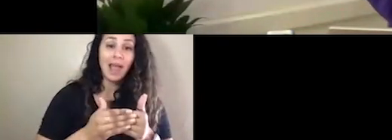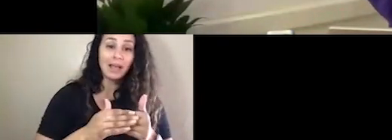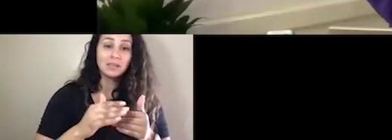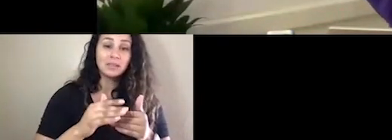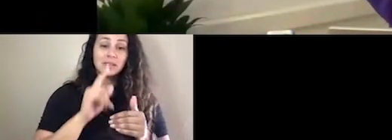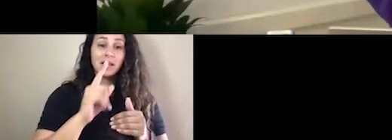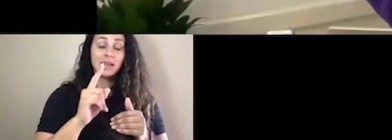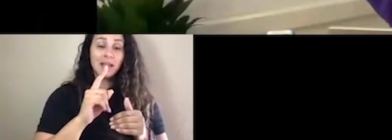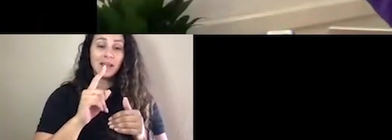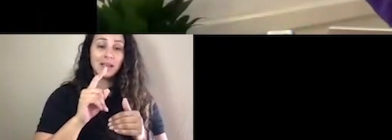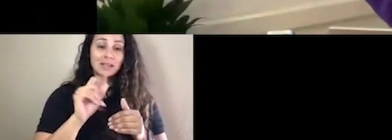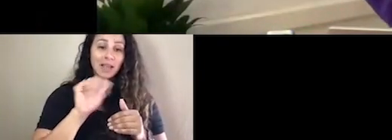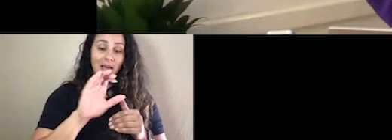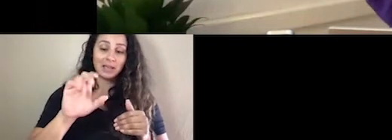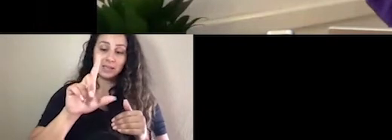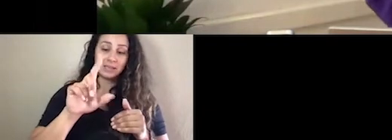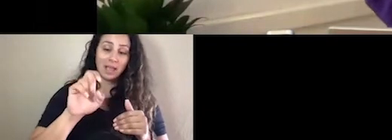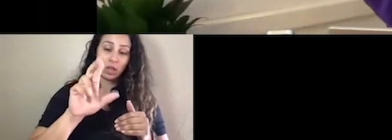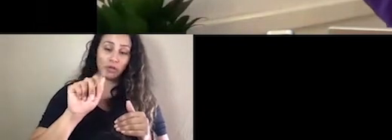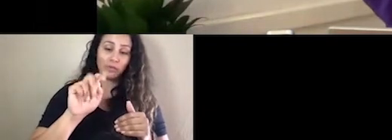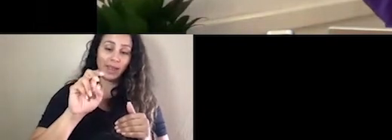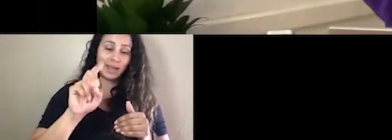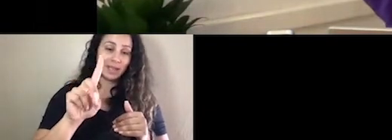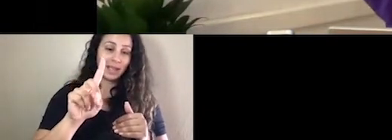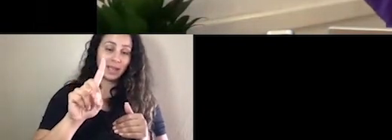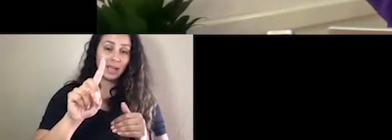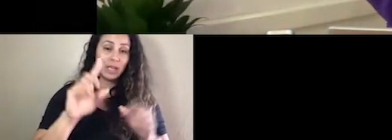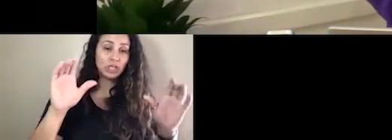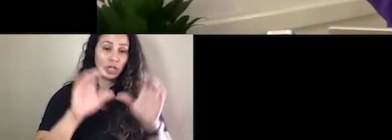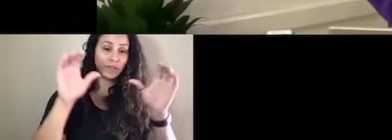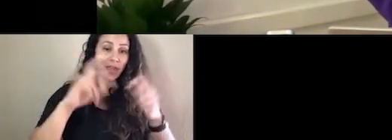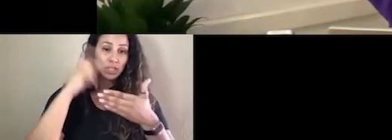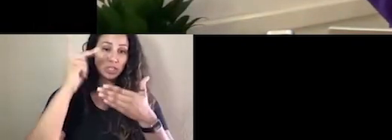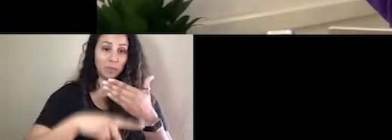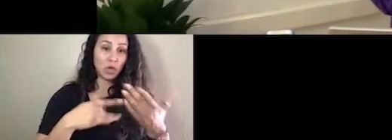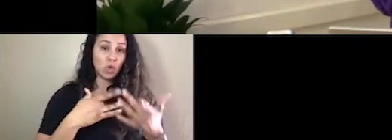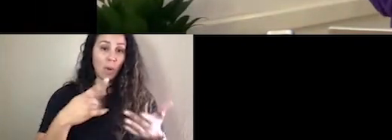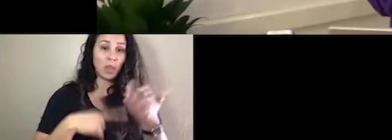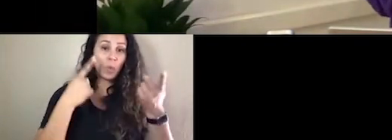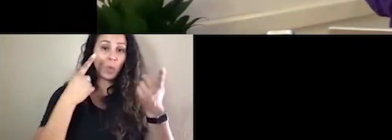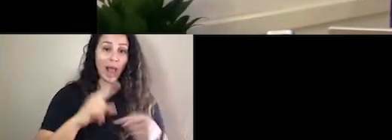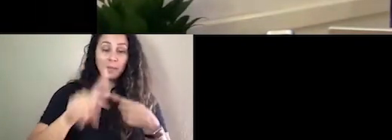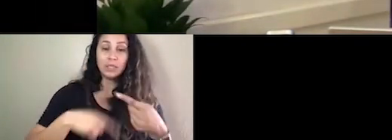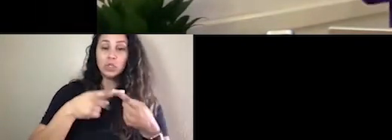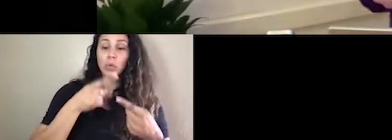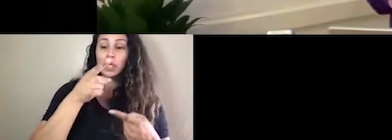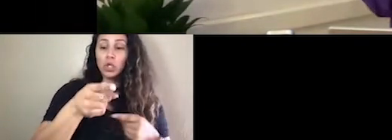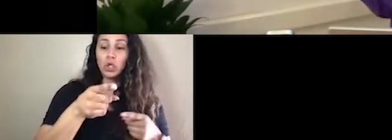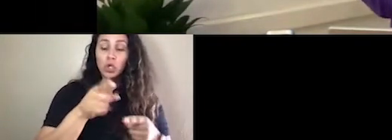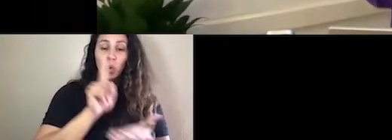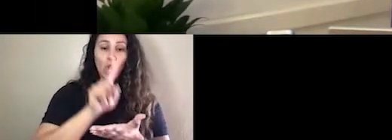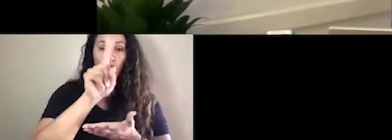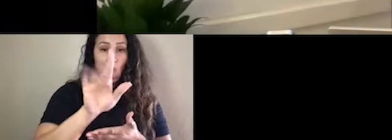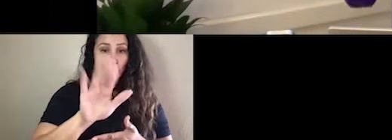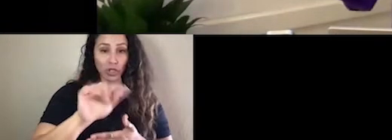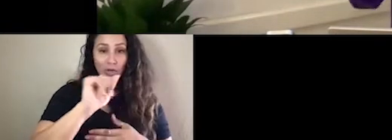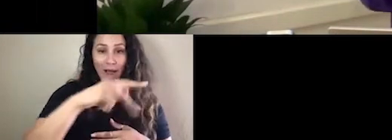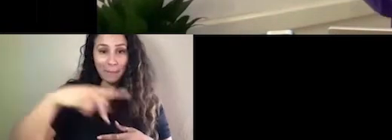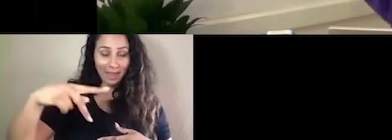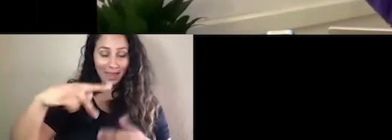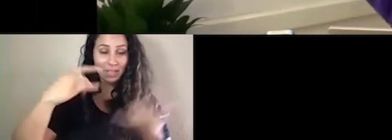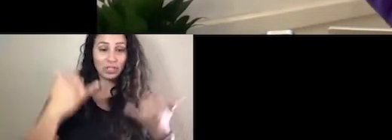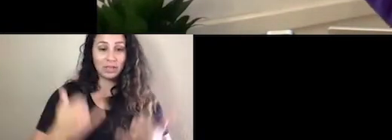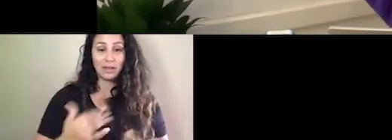the accelerated certification program. So normally what happens is that when you launch an application, now it's